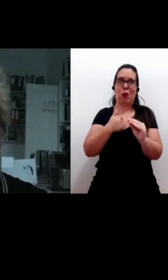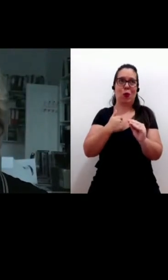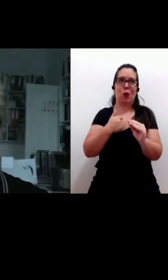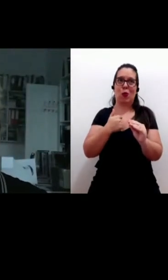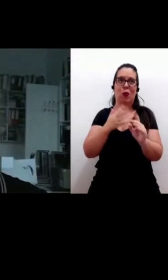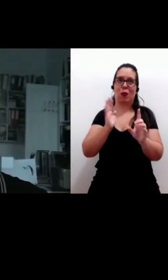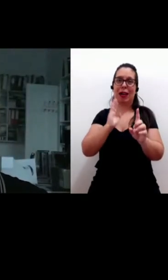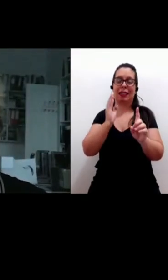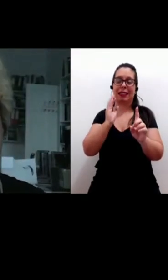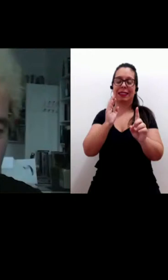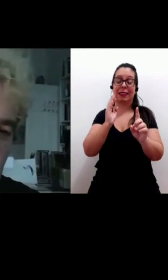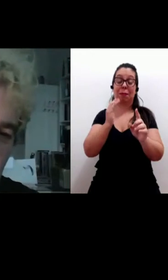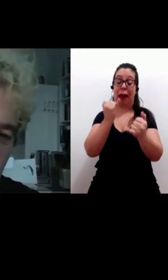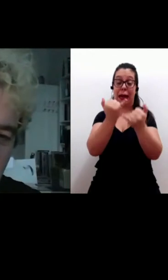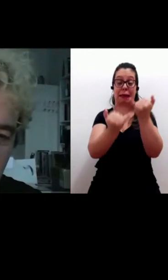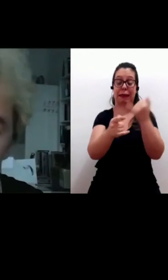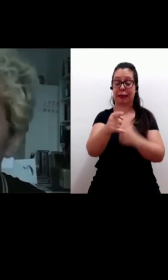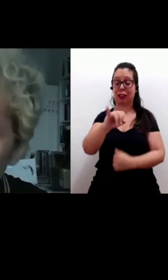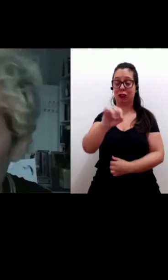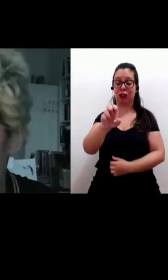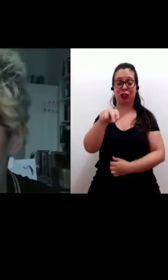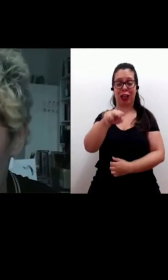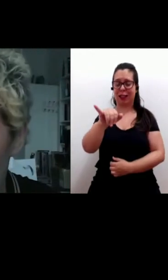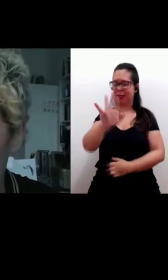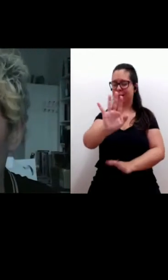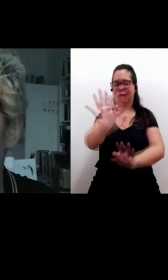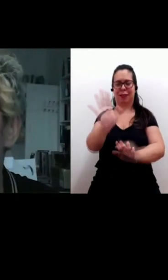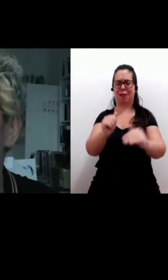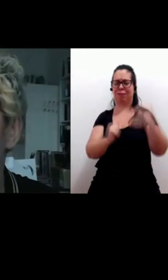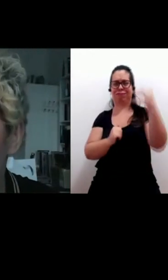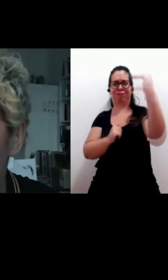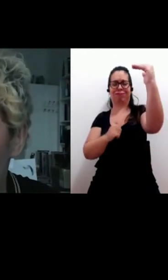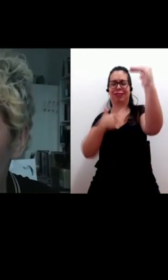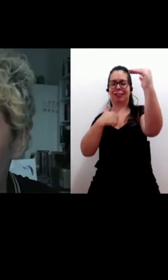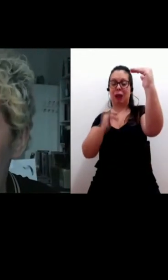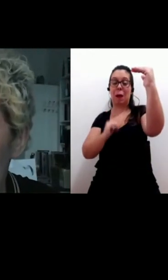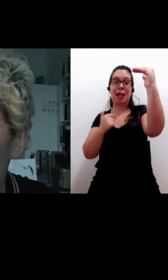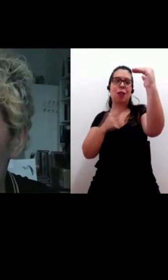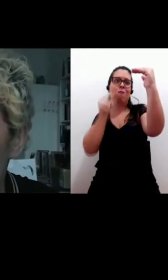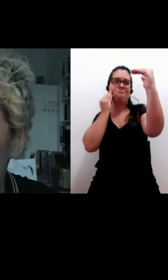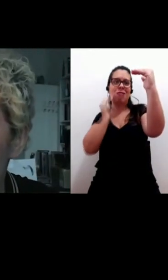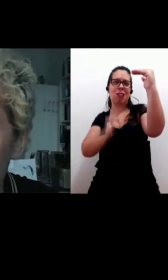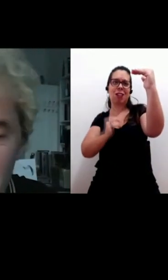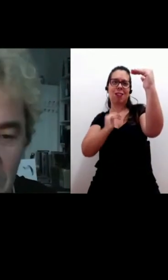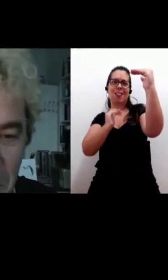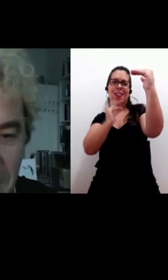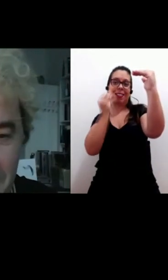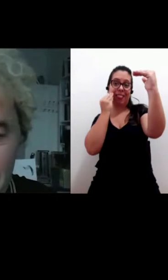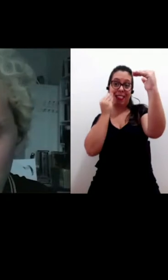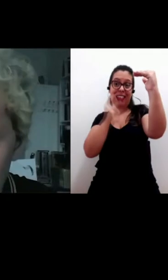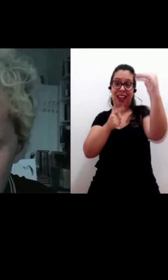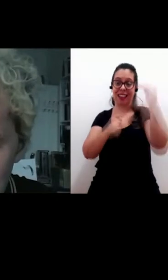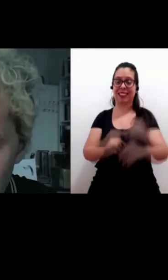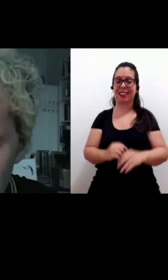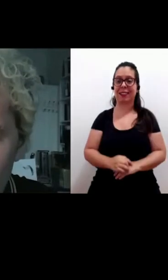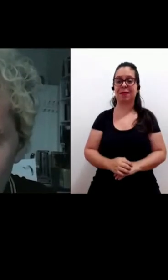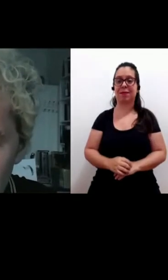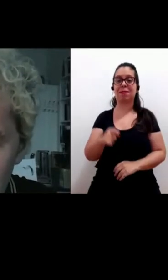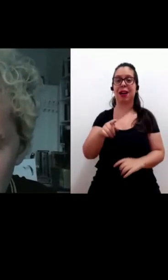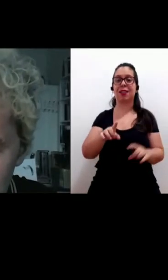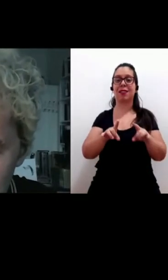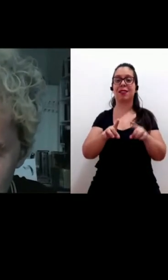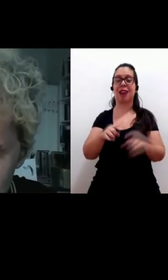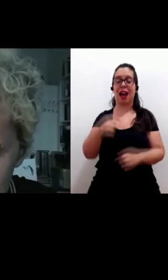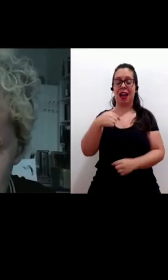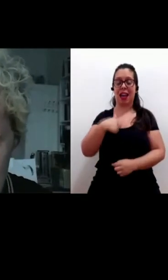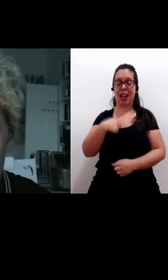nonetheless, that's what a lot of us aspire to. And I Am Belfast was inspired by a great film called Soy